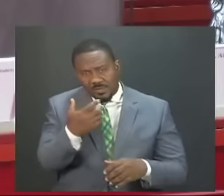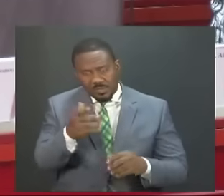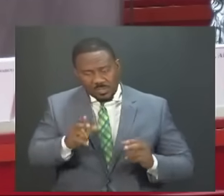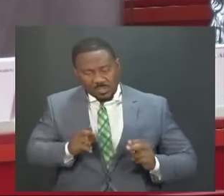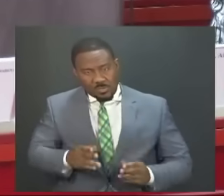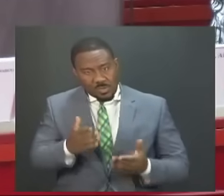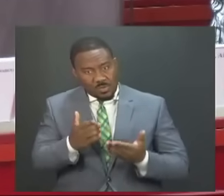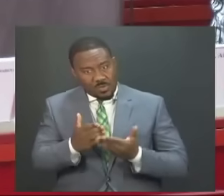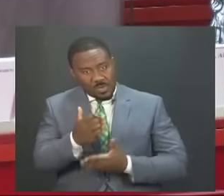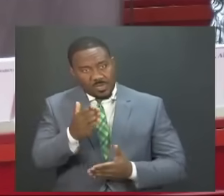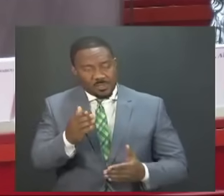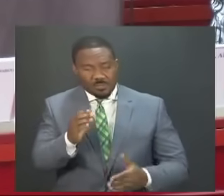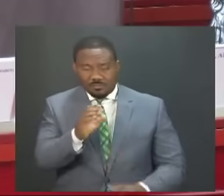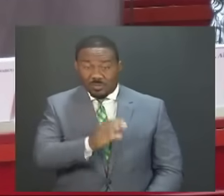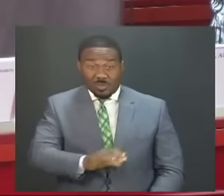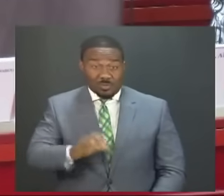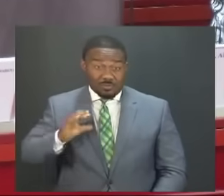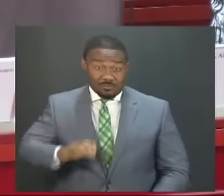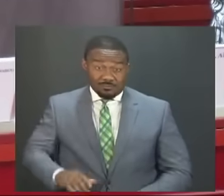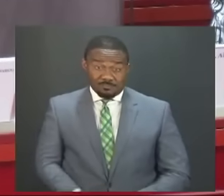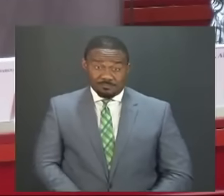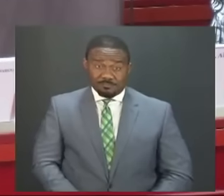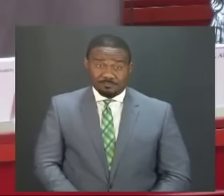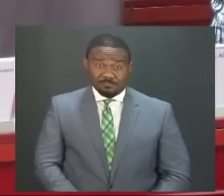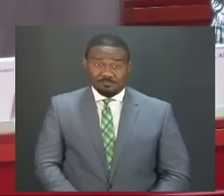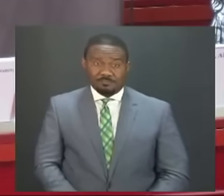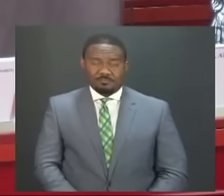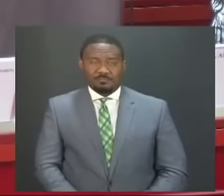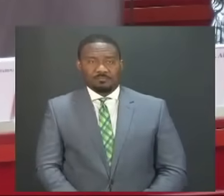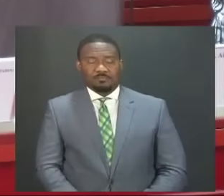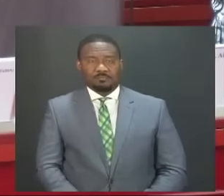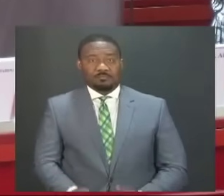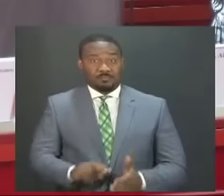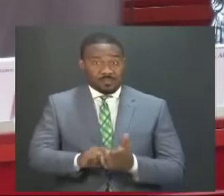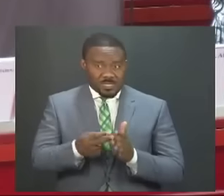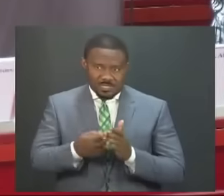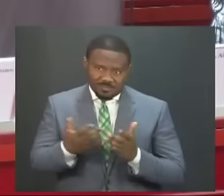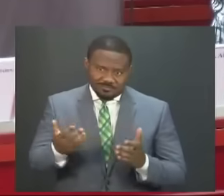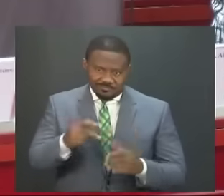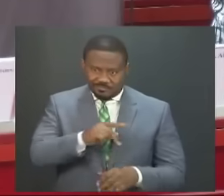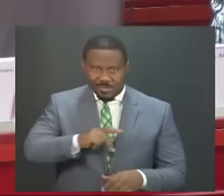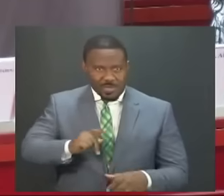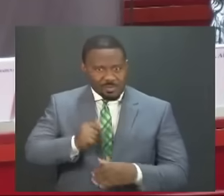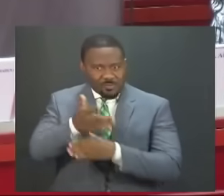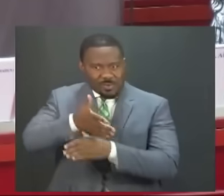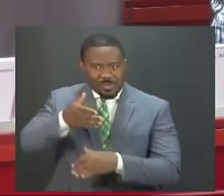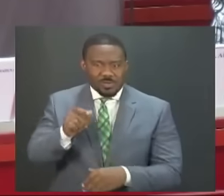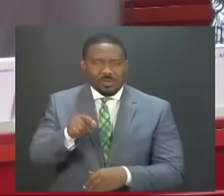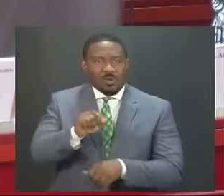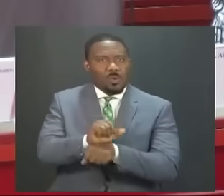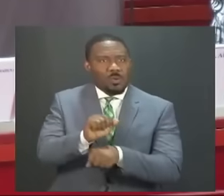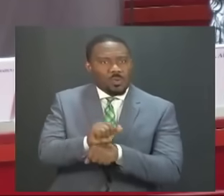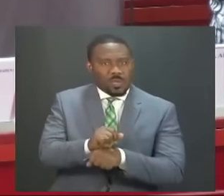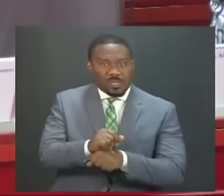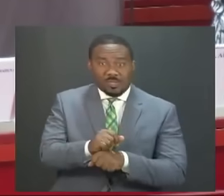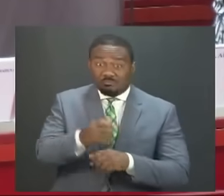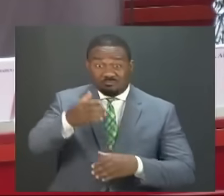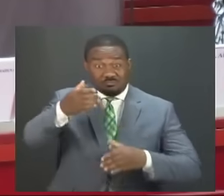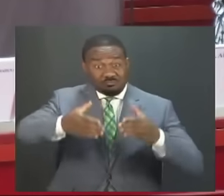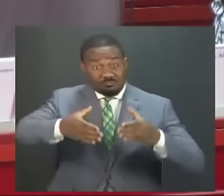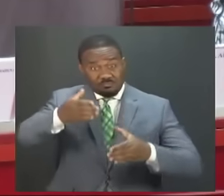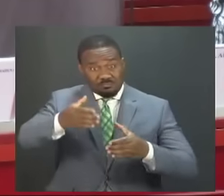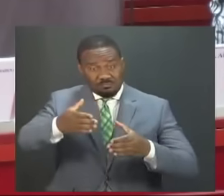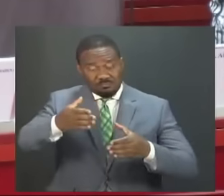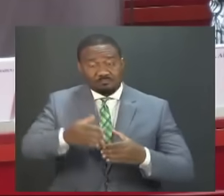Committee. Parliament would be interfering with the work of the judiciary. Under the